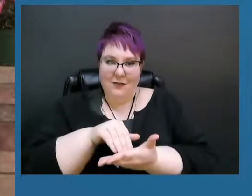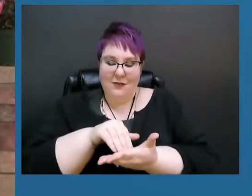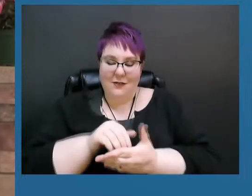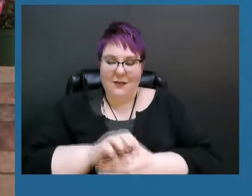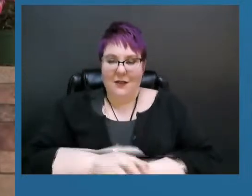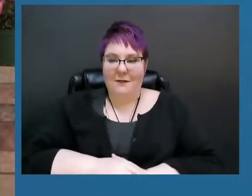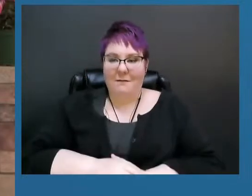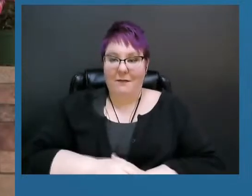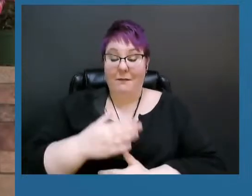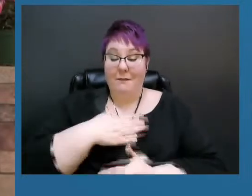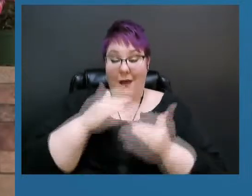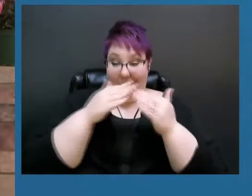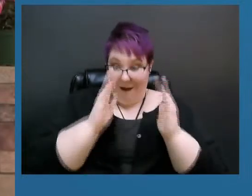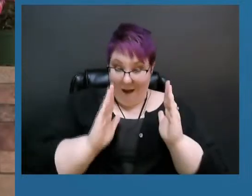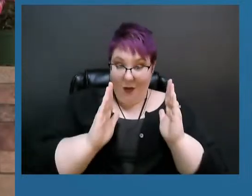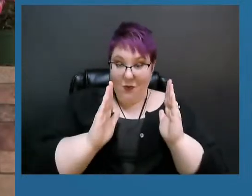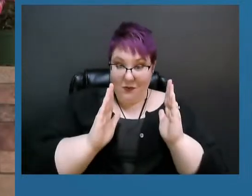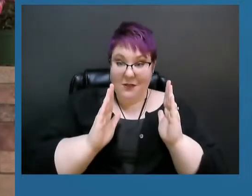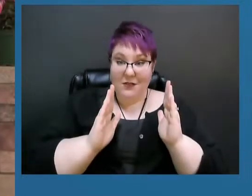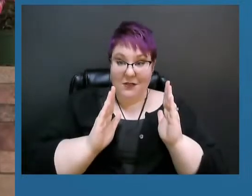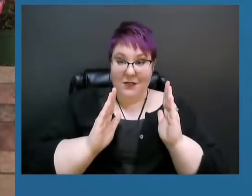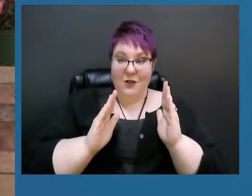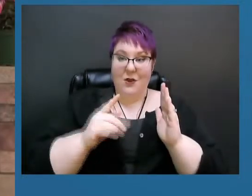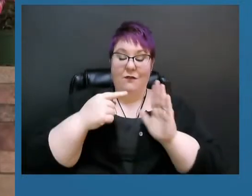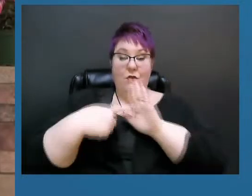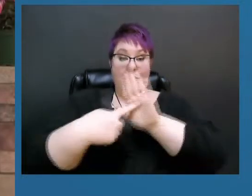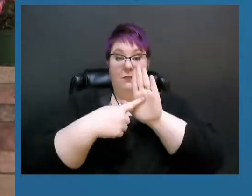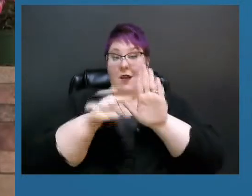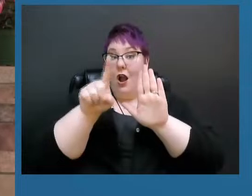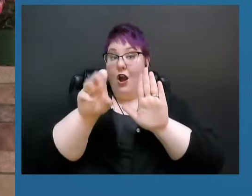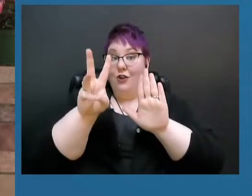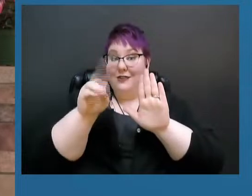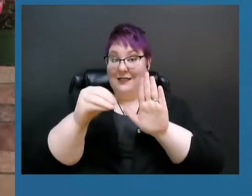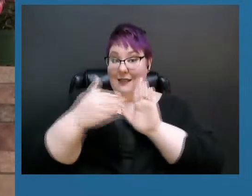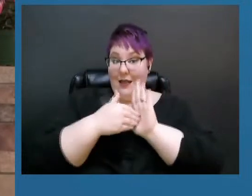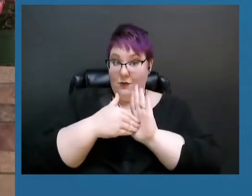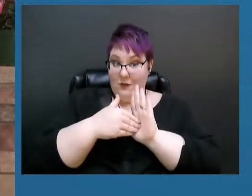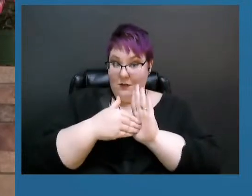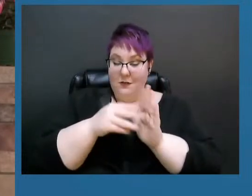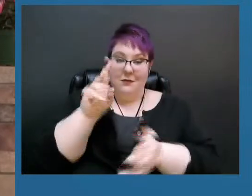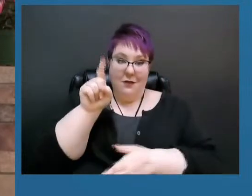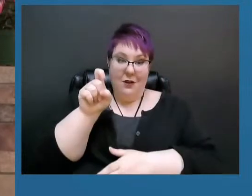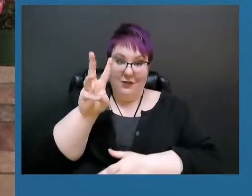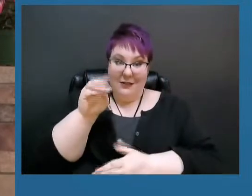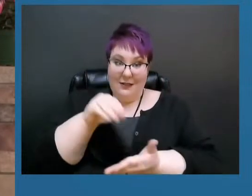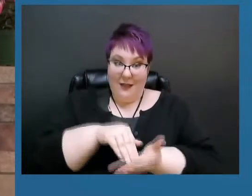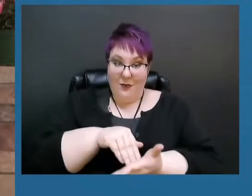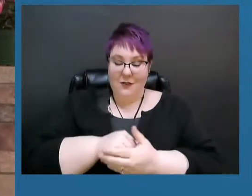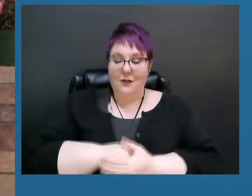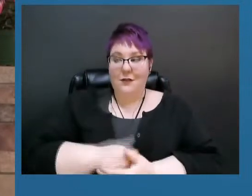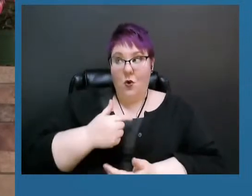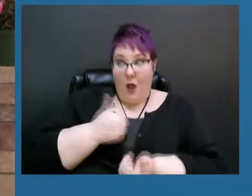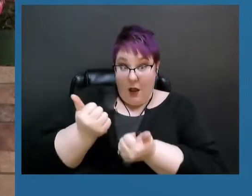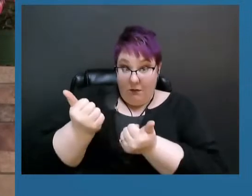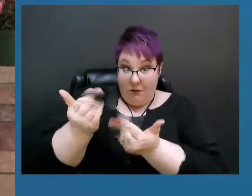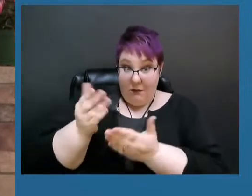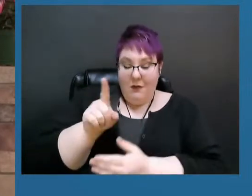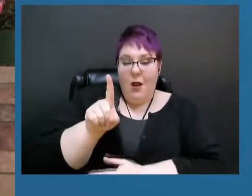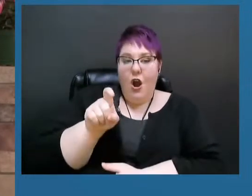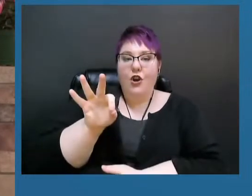ended up with was on the market for $160,000, and I put an offer in for